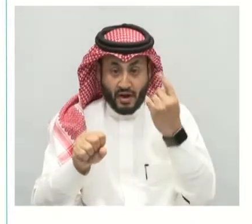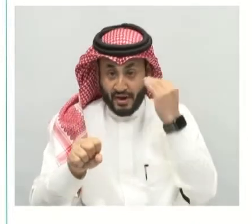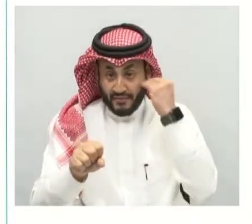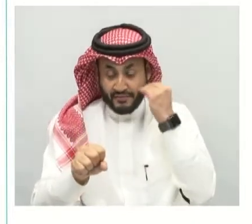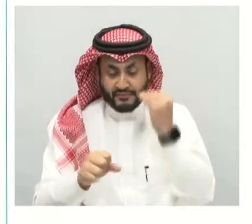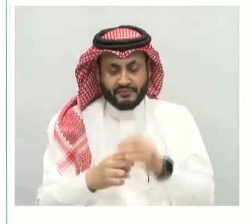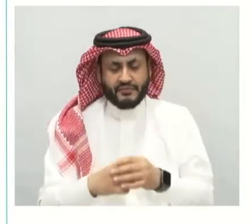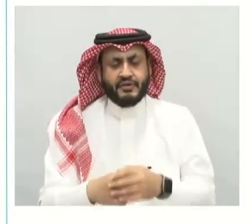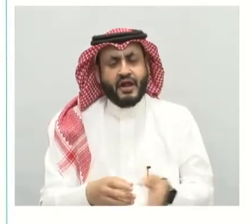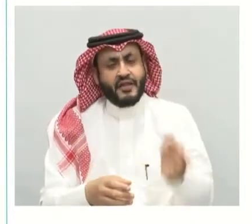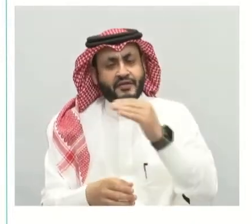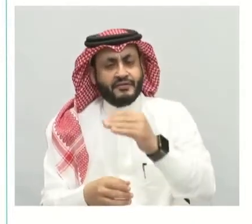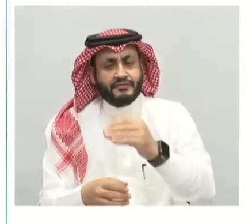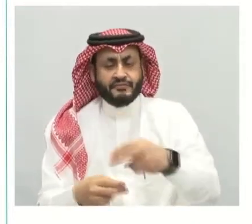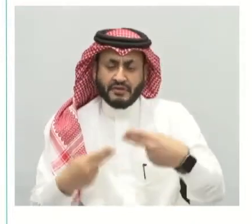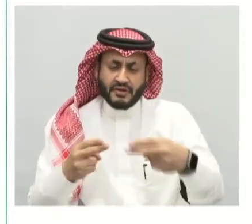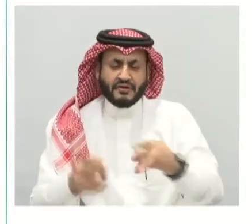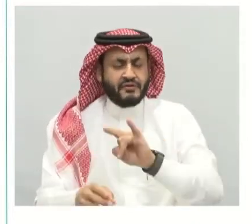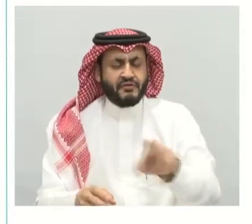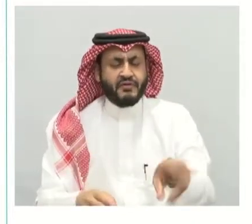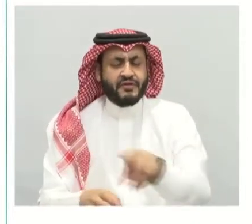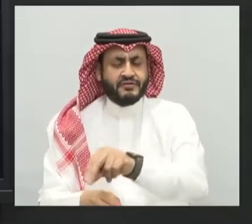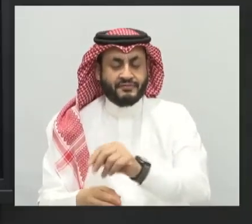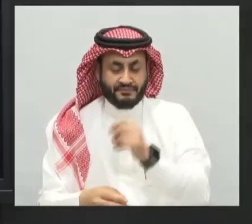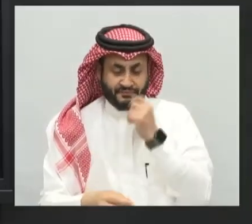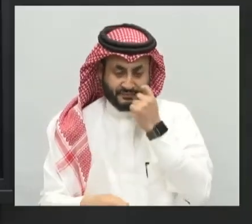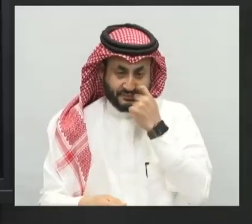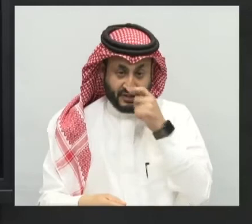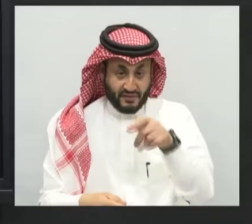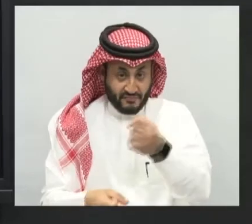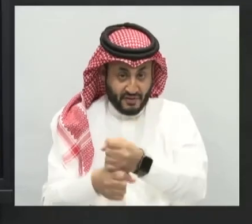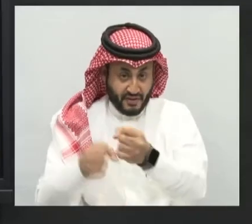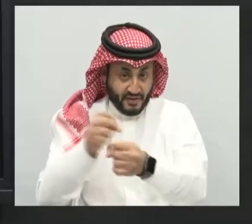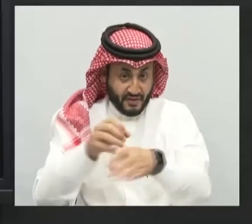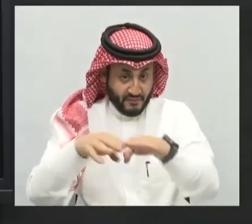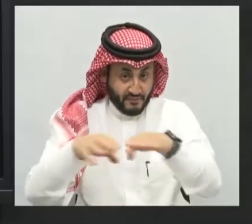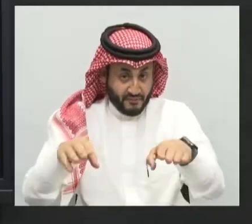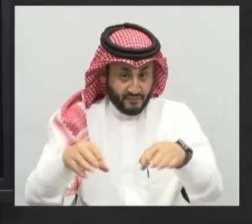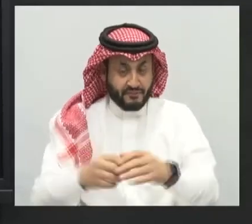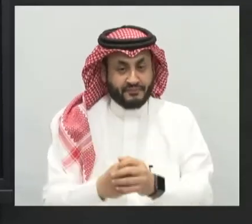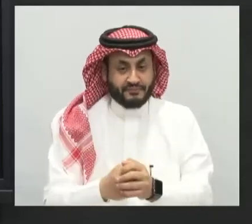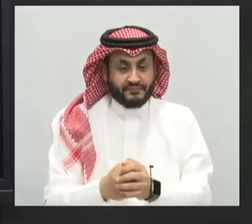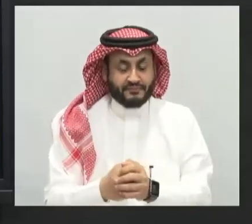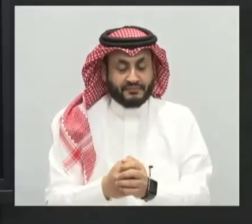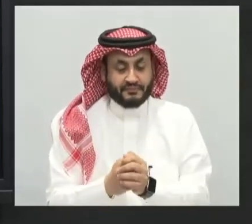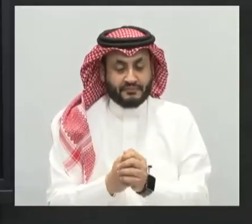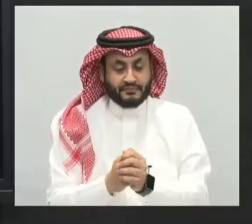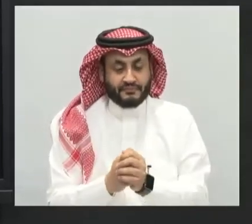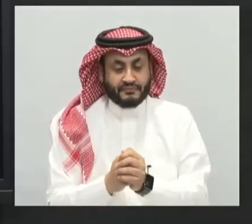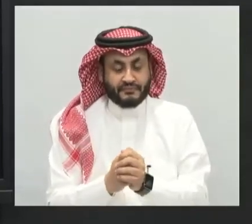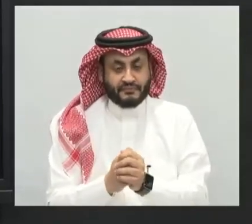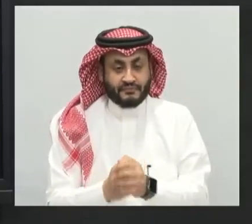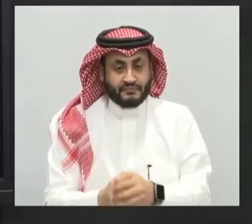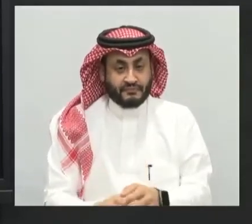does, or no, she doesn't. So this is how can we form sentences and also questions using